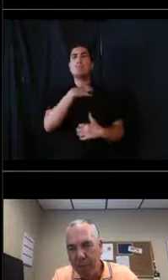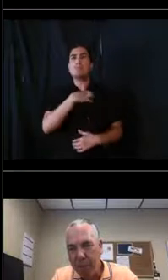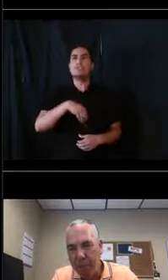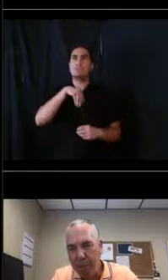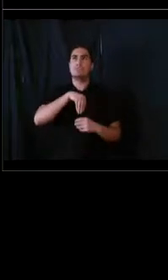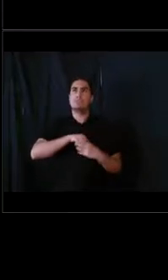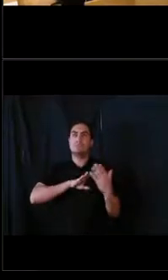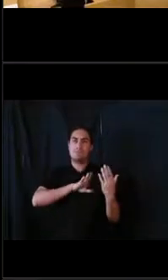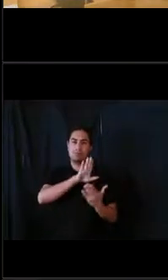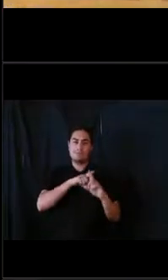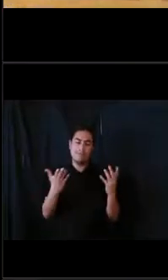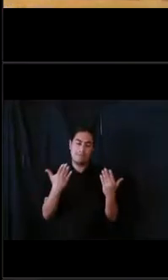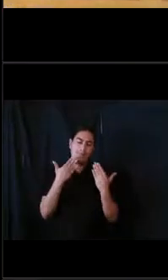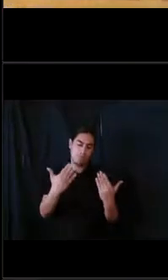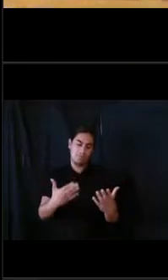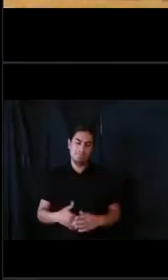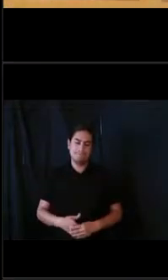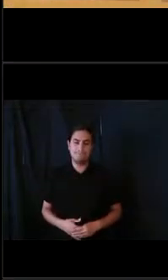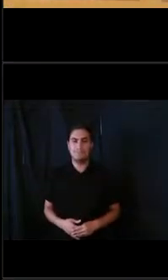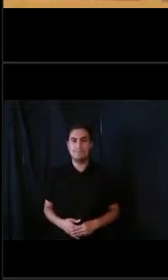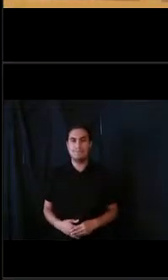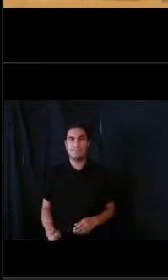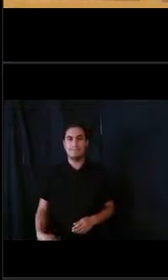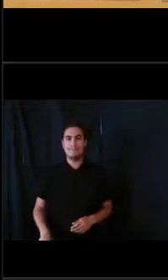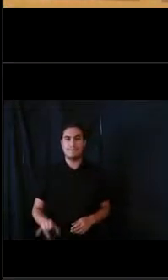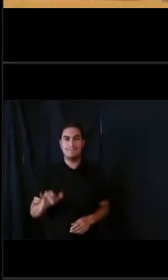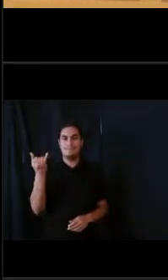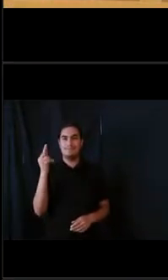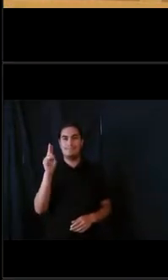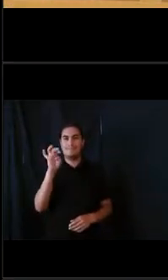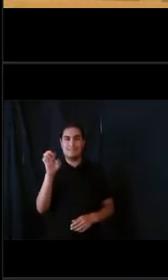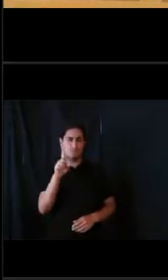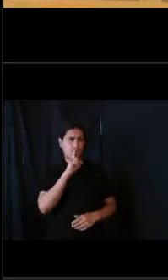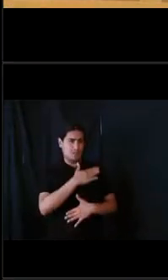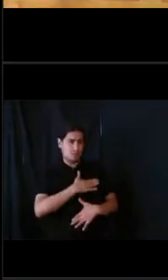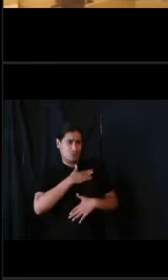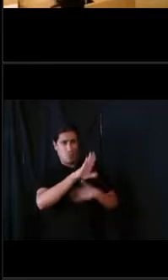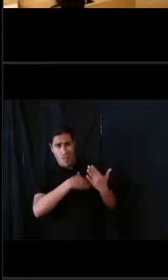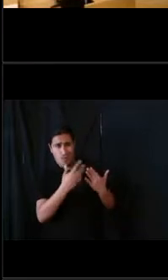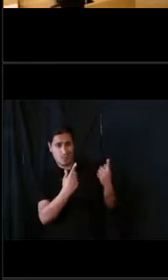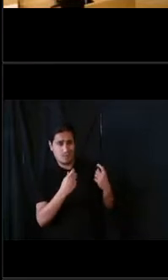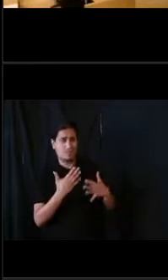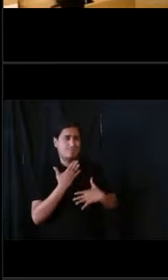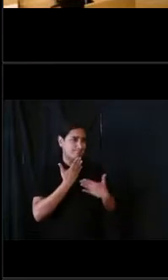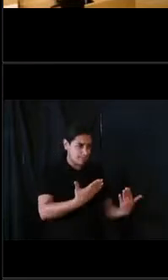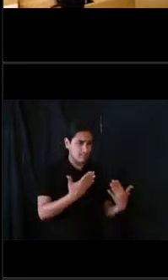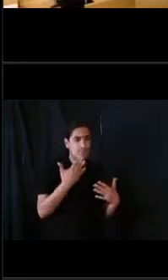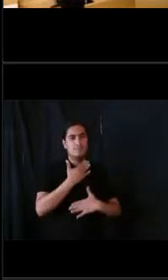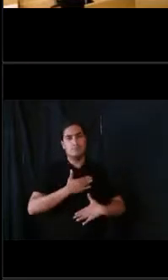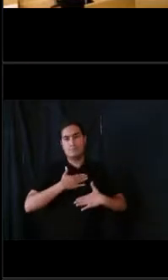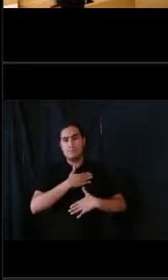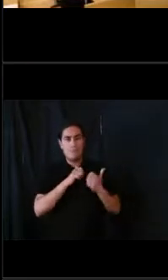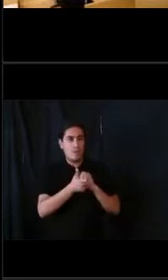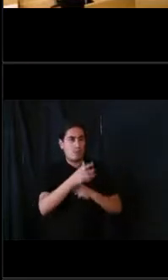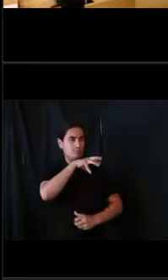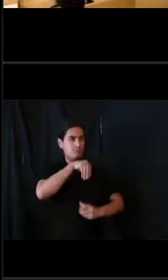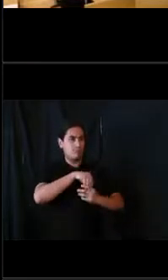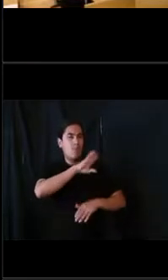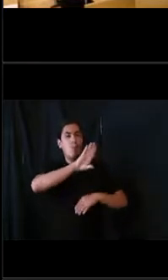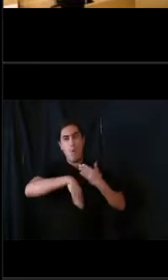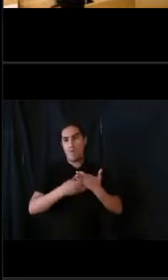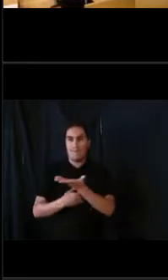you i commissioner butch i appreciate all the questions and and just appreciate how engaged all of